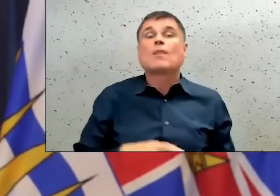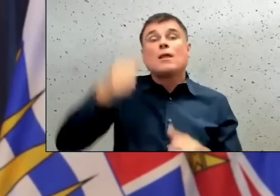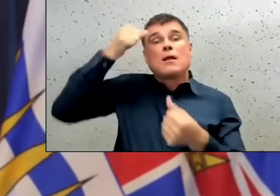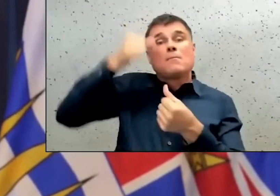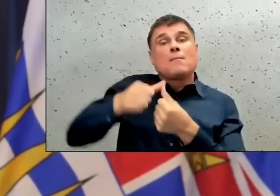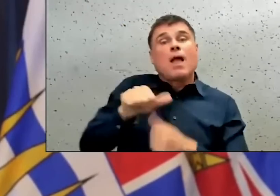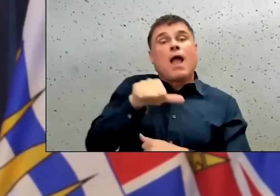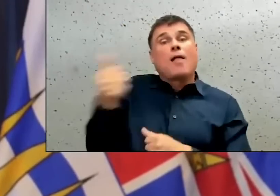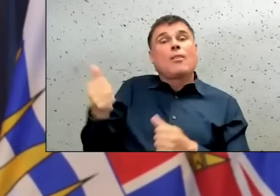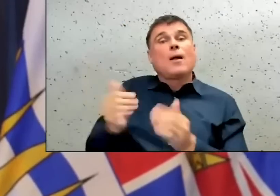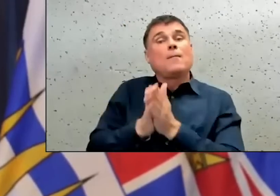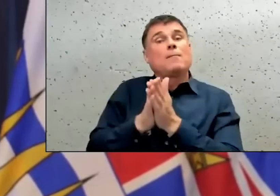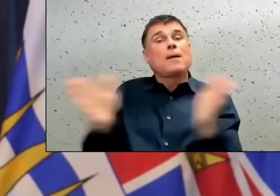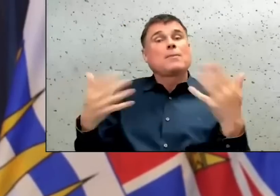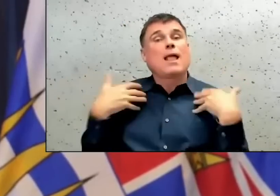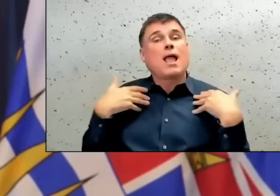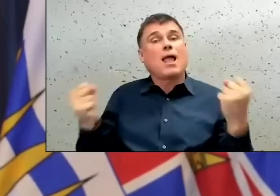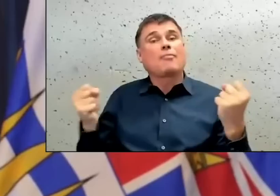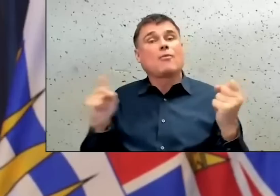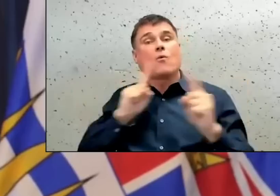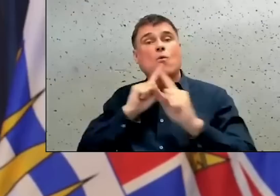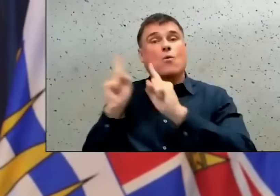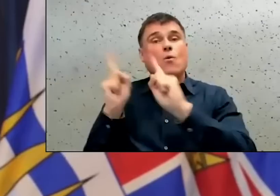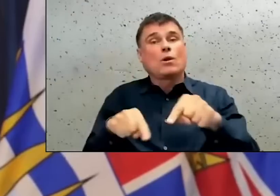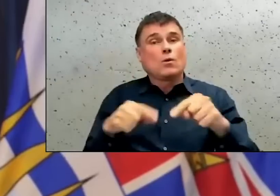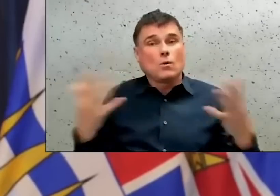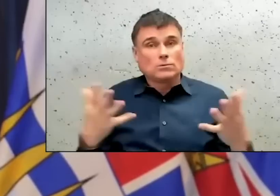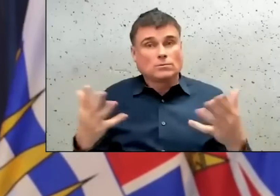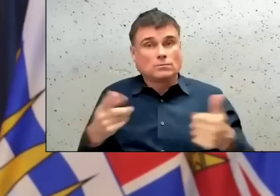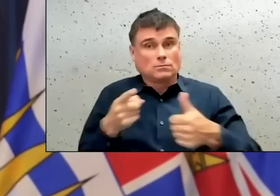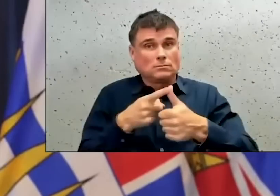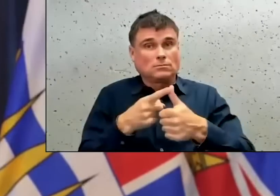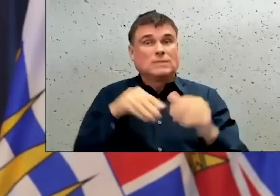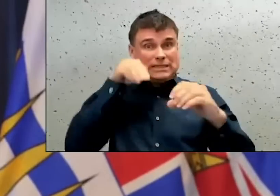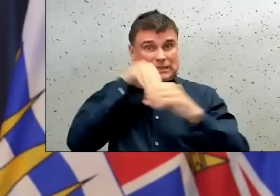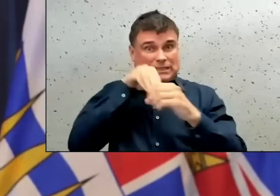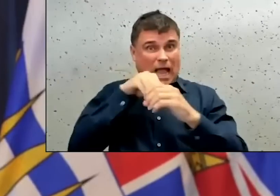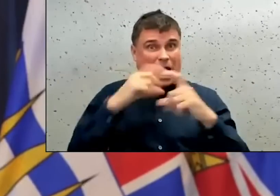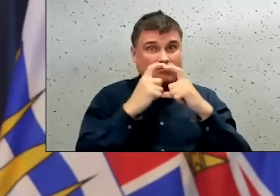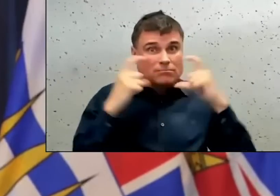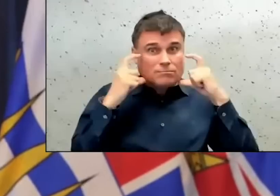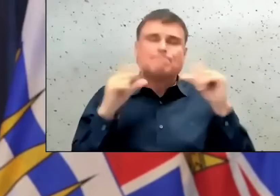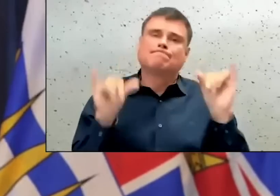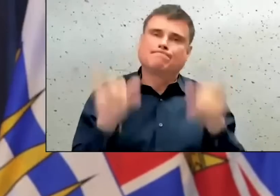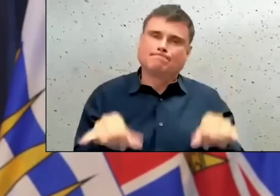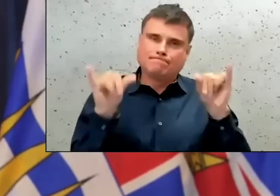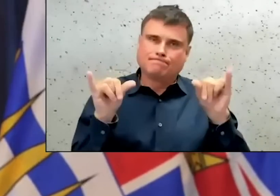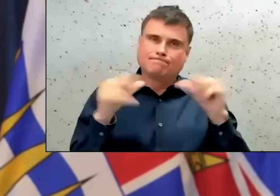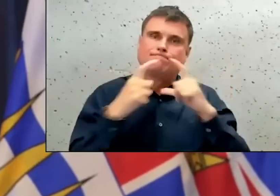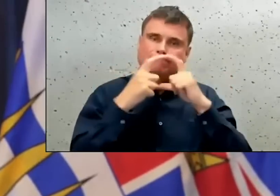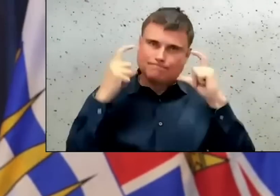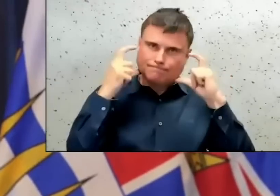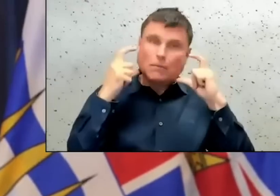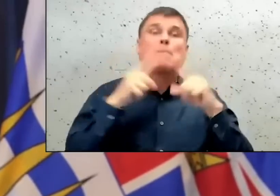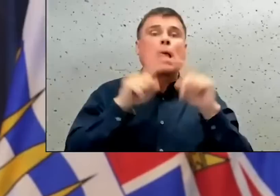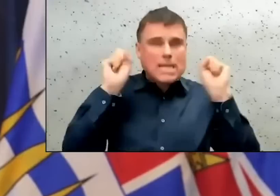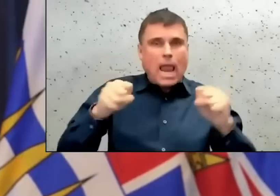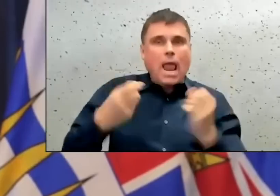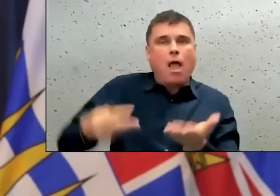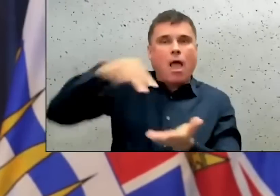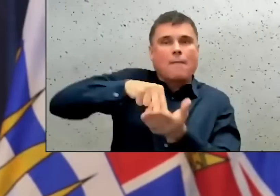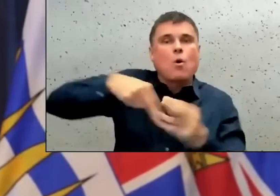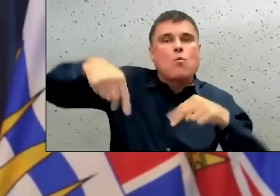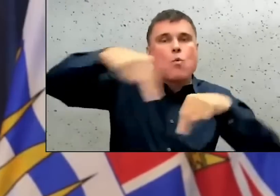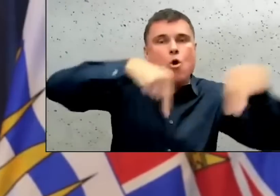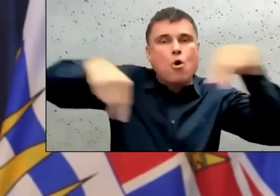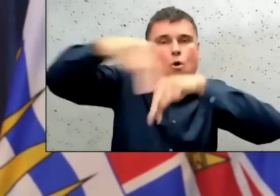restrictions remain in place, including the indoor mask requirement when you're moving about. And these changes are applicable where proof of